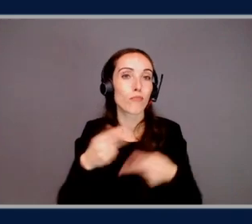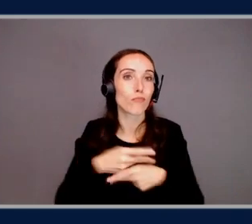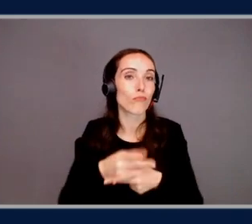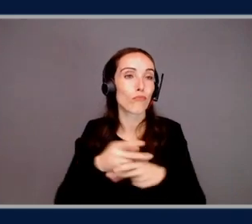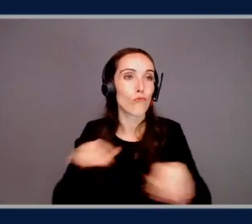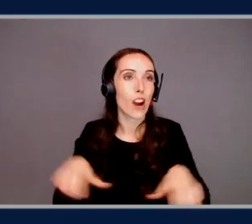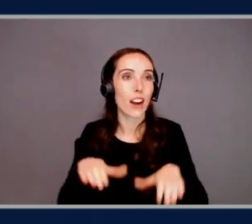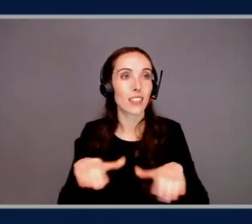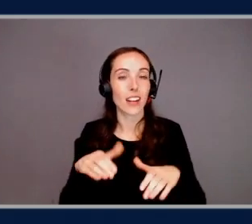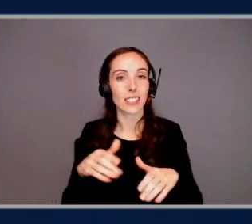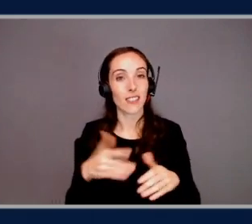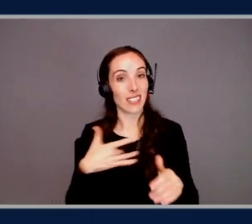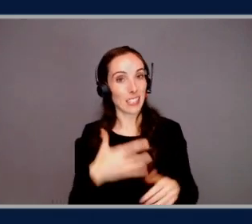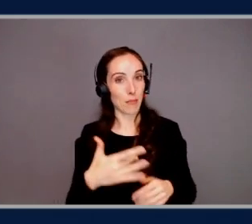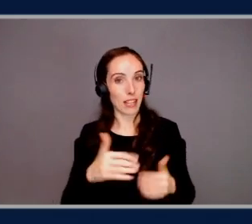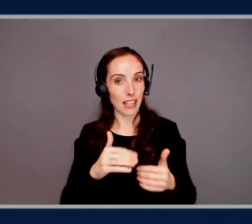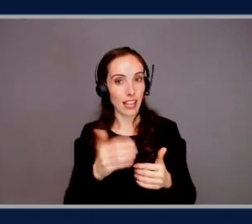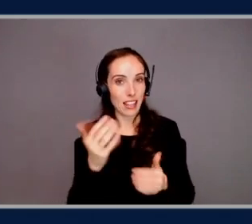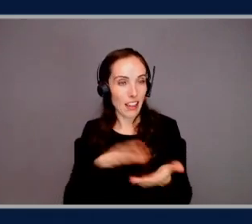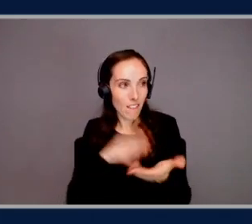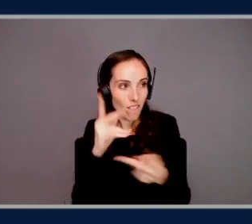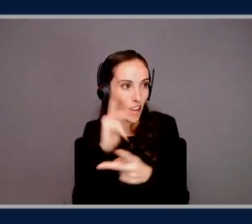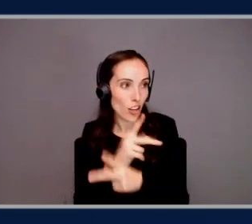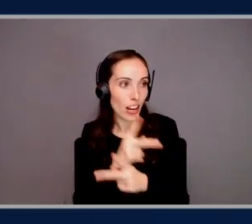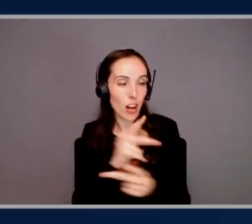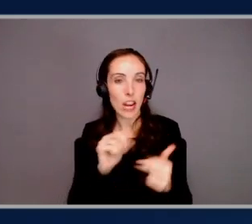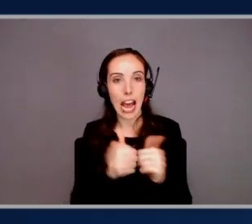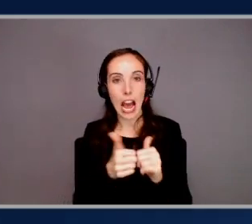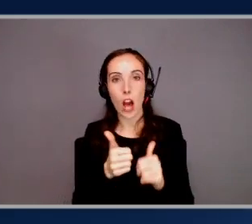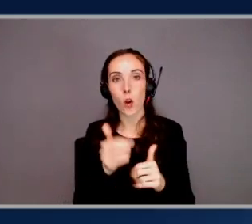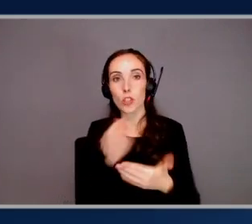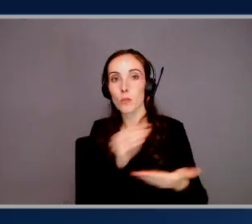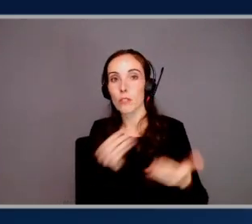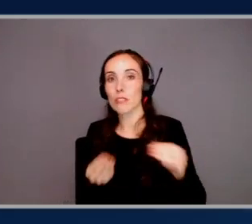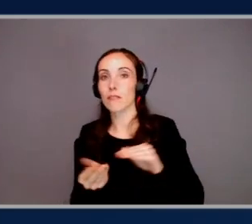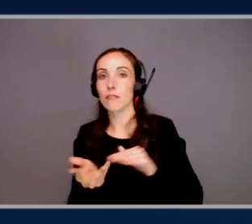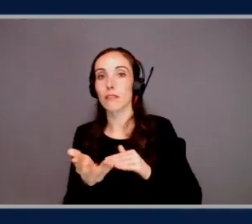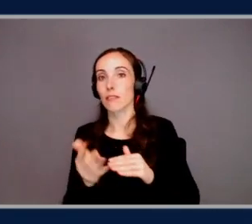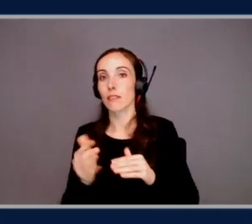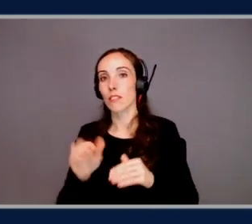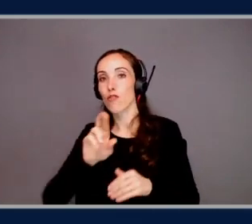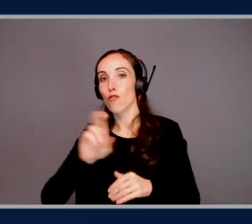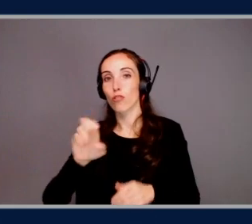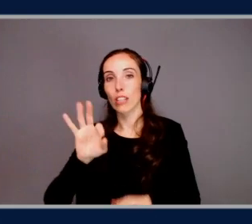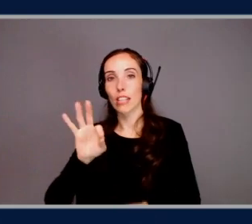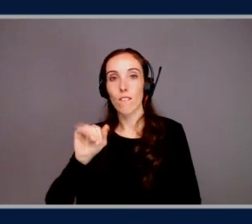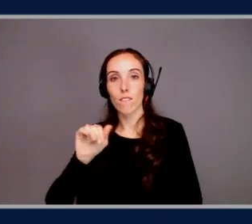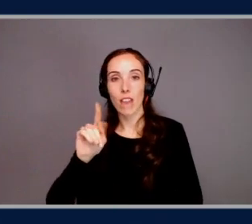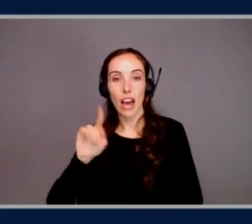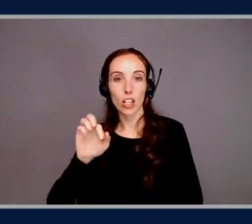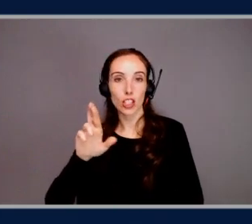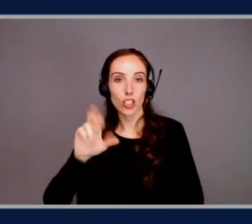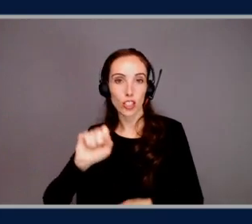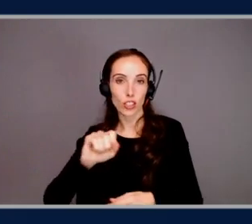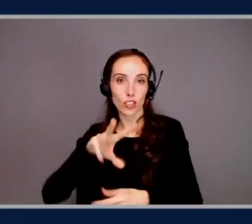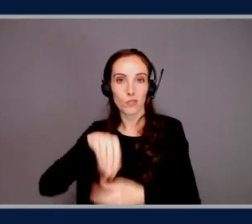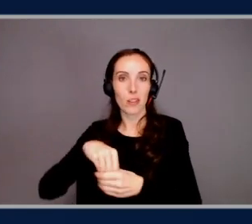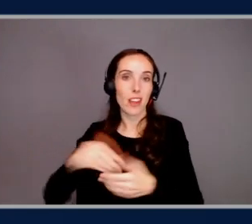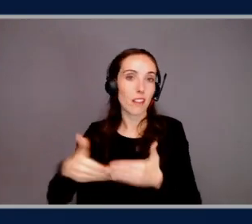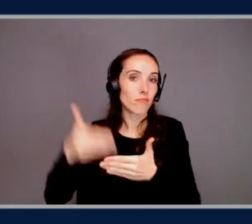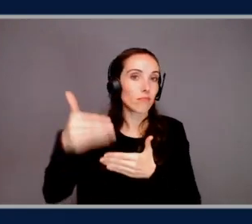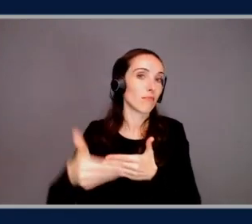usually the ones who manage to figure out how to slip in refactors into other features they're developing. or they're planning ahead and